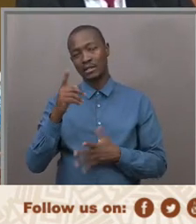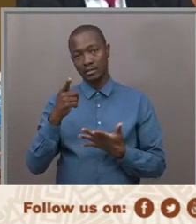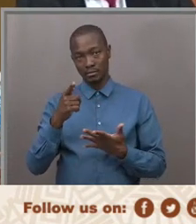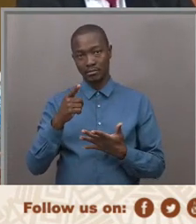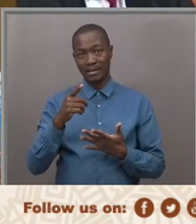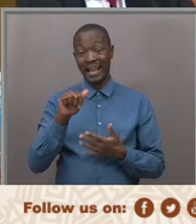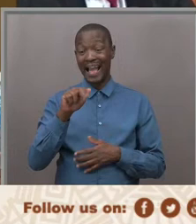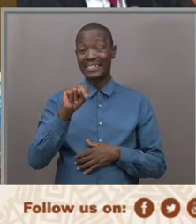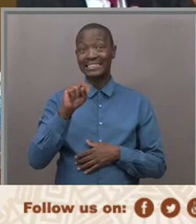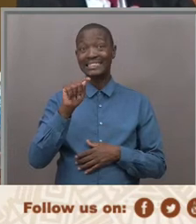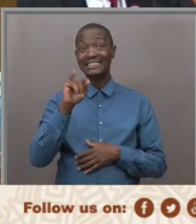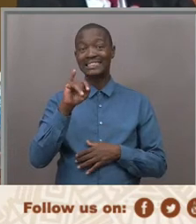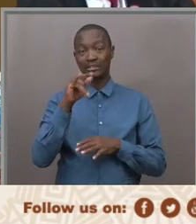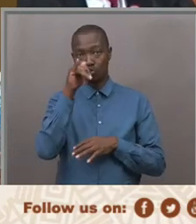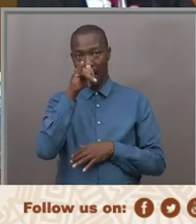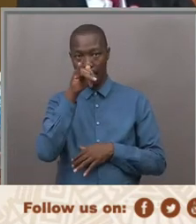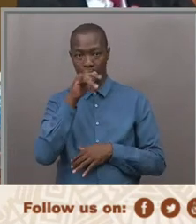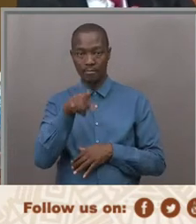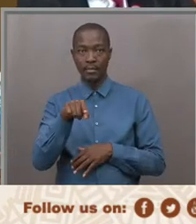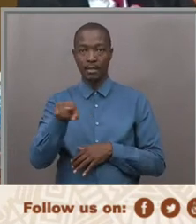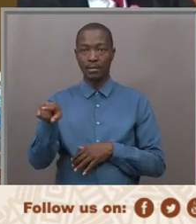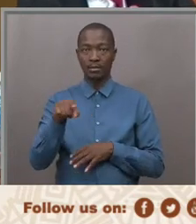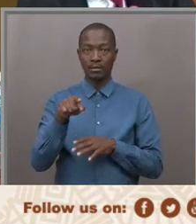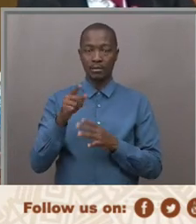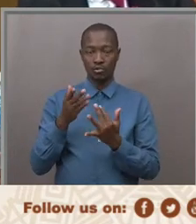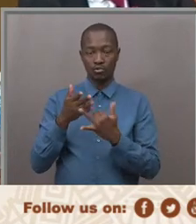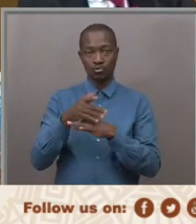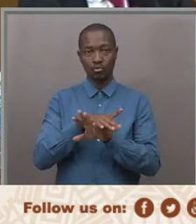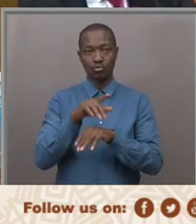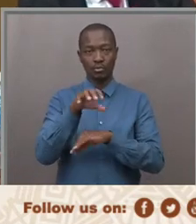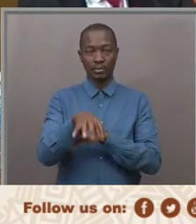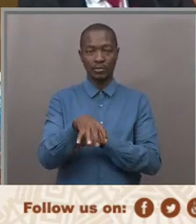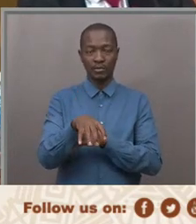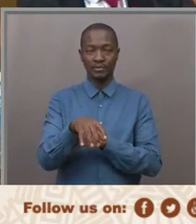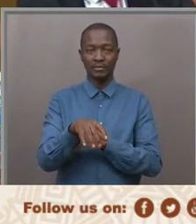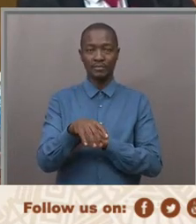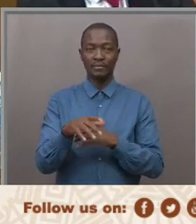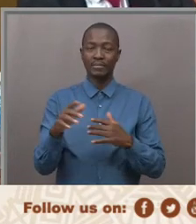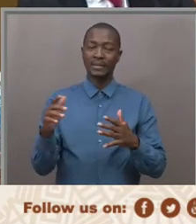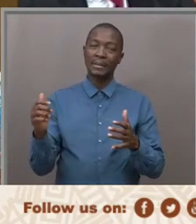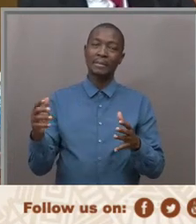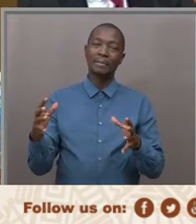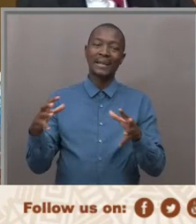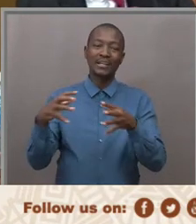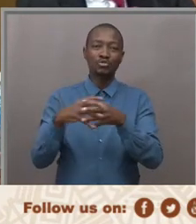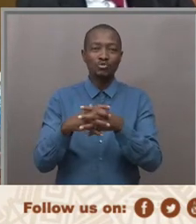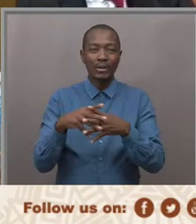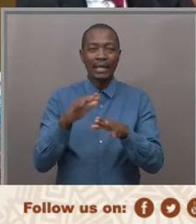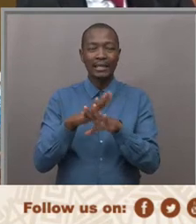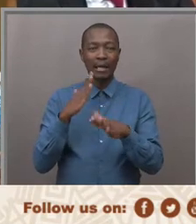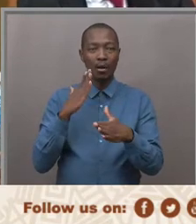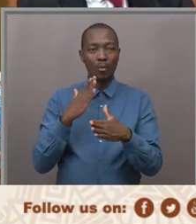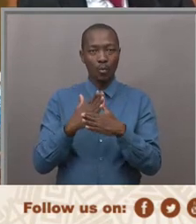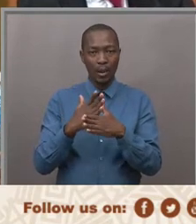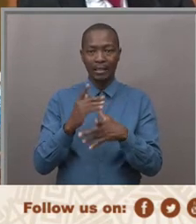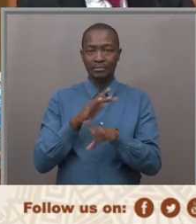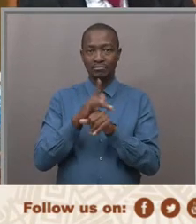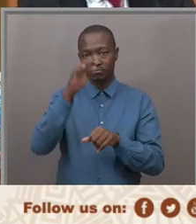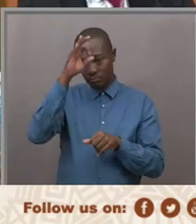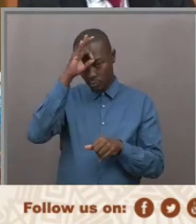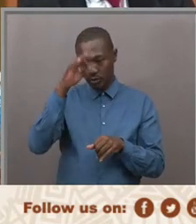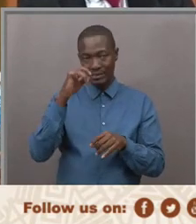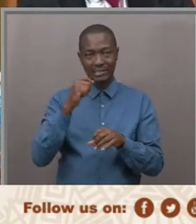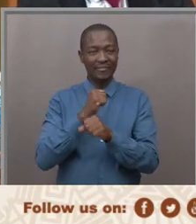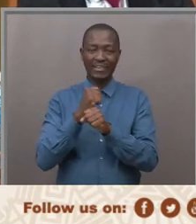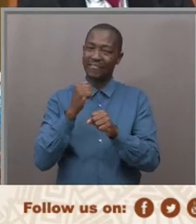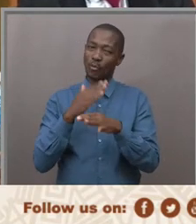anti-crime operations across the province, bringing together law enforcement officers in a way they have never worked